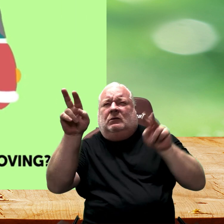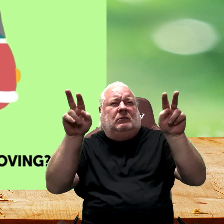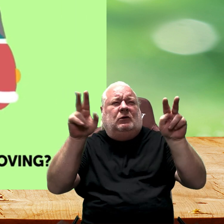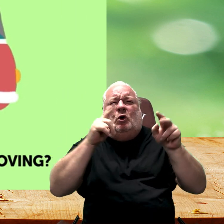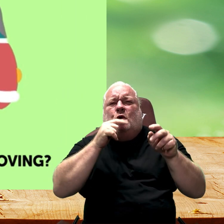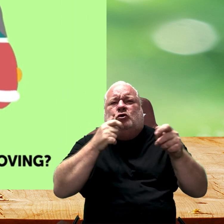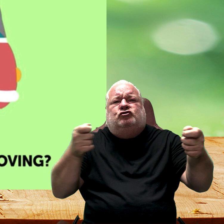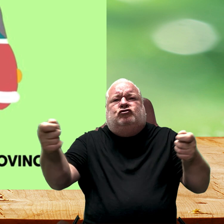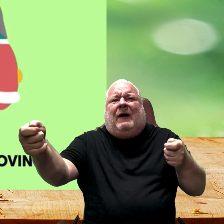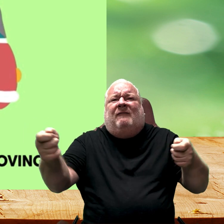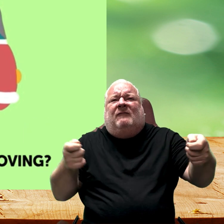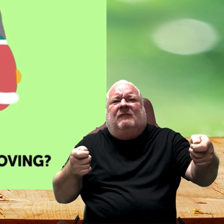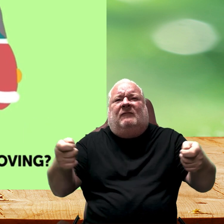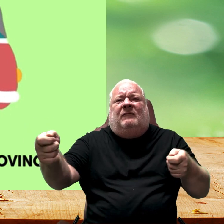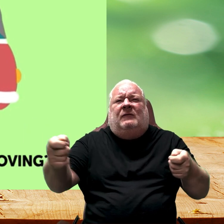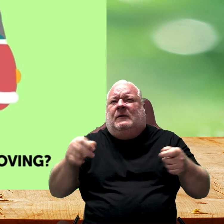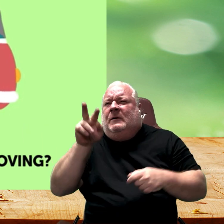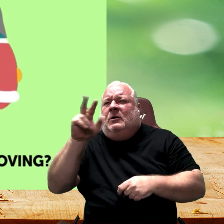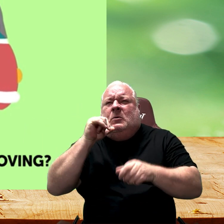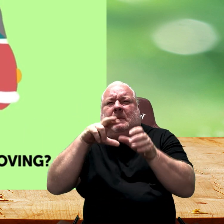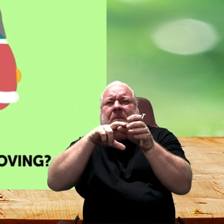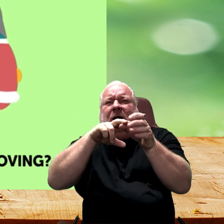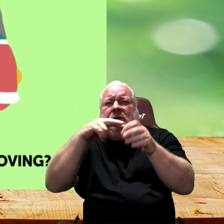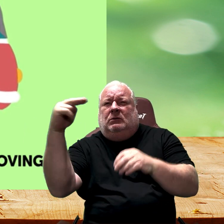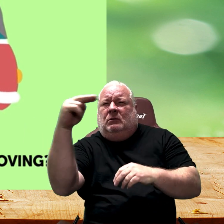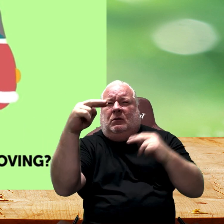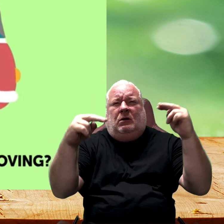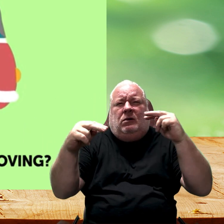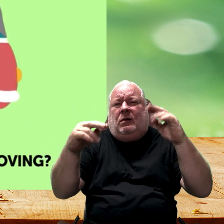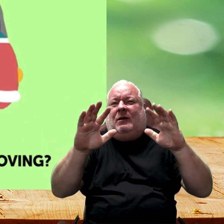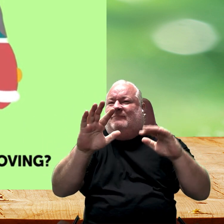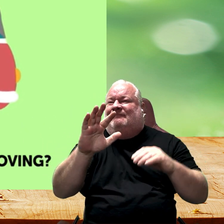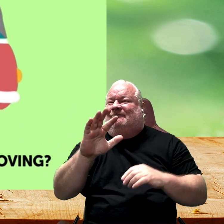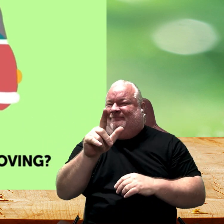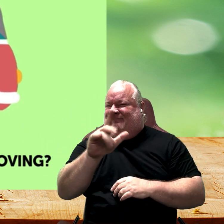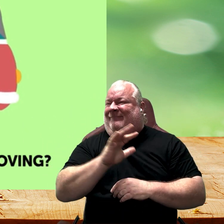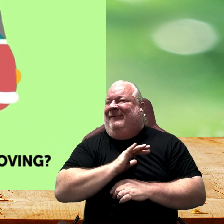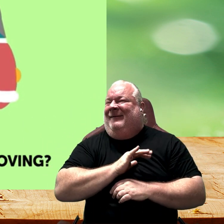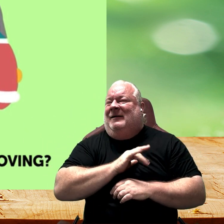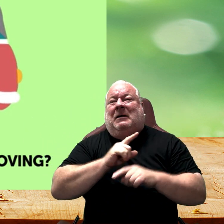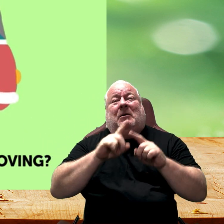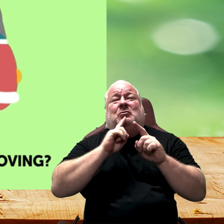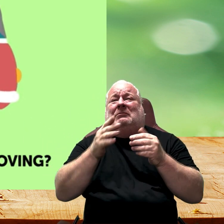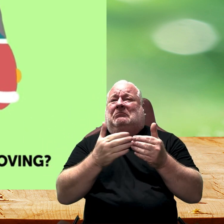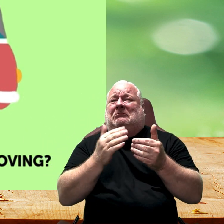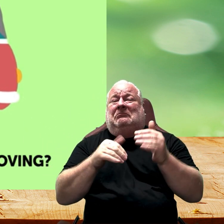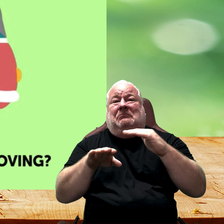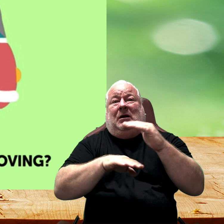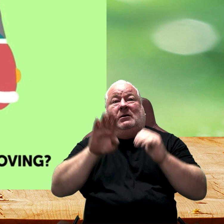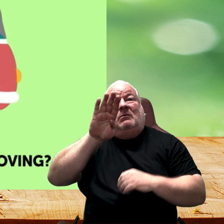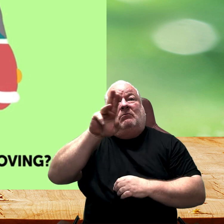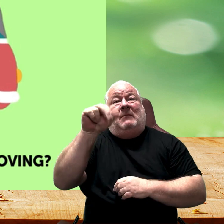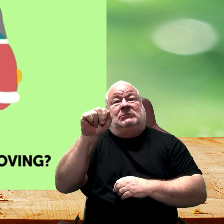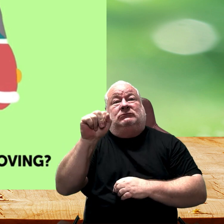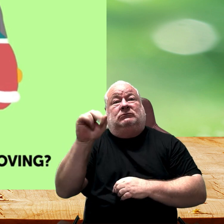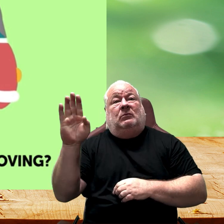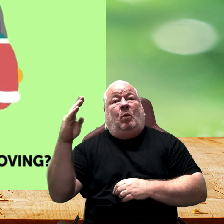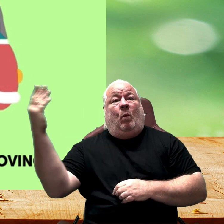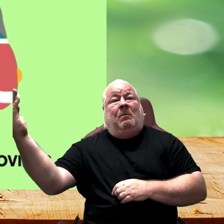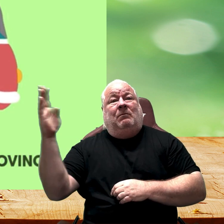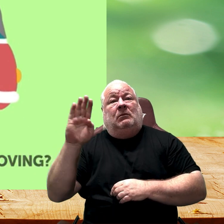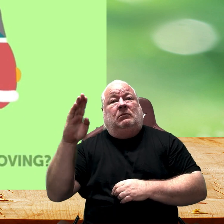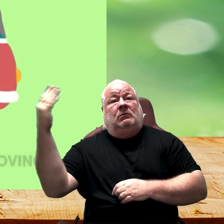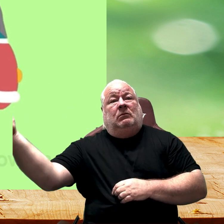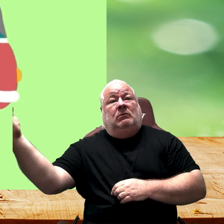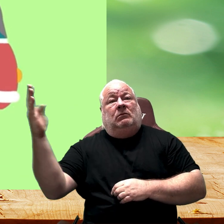So, if you were trying to find the driver or carefully examine the passengers, nice try. But it's way simpler than that. Bus